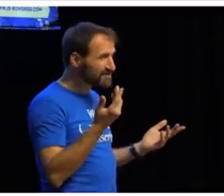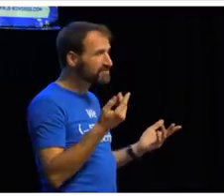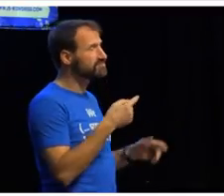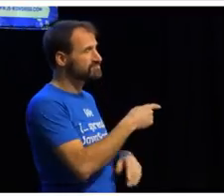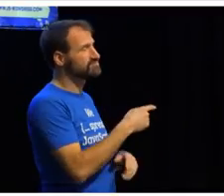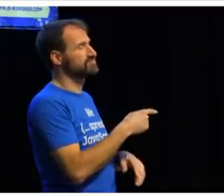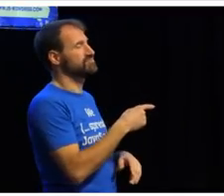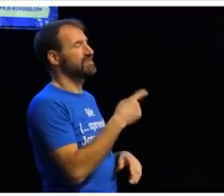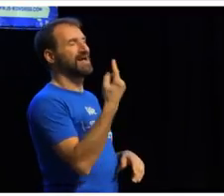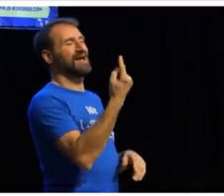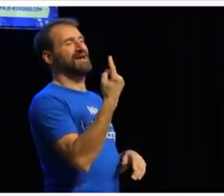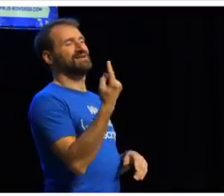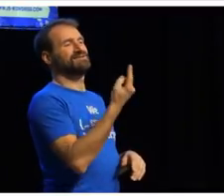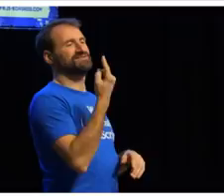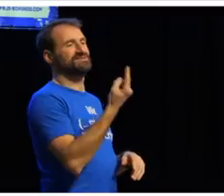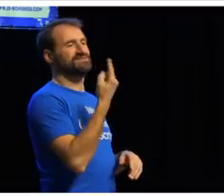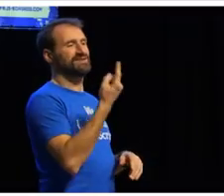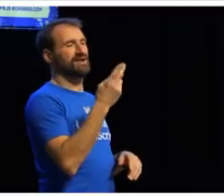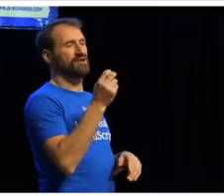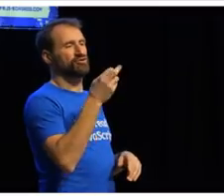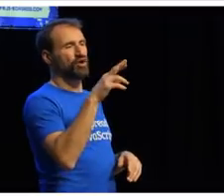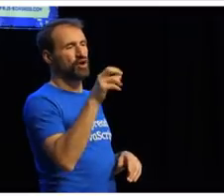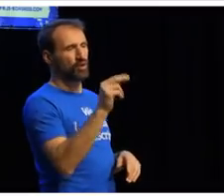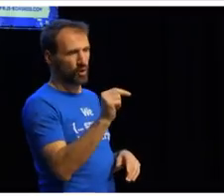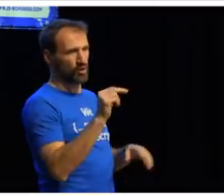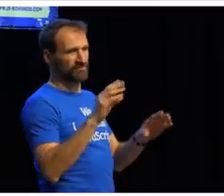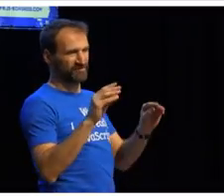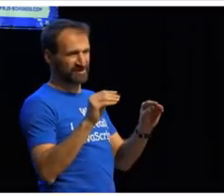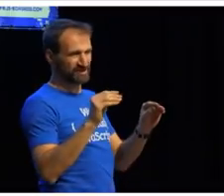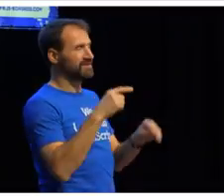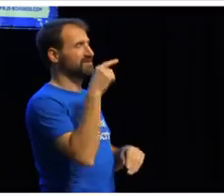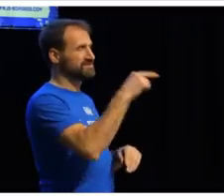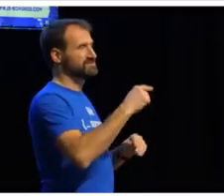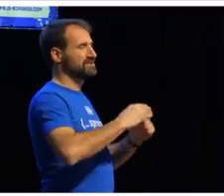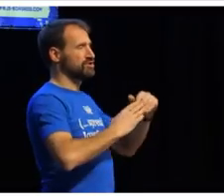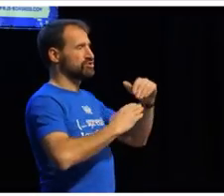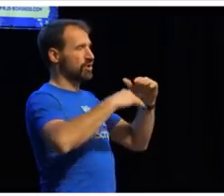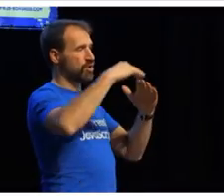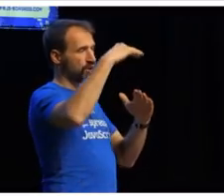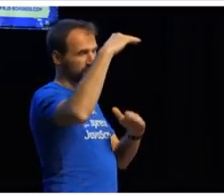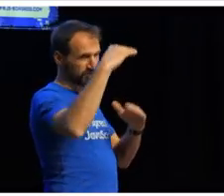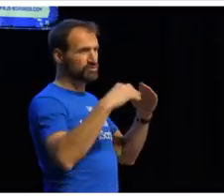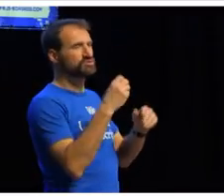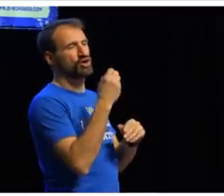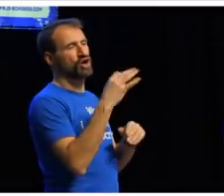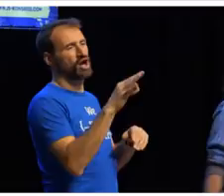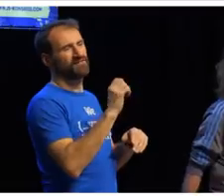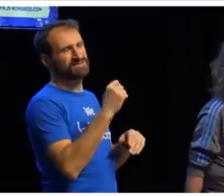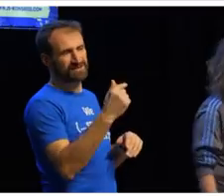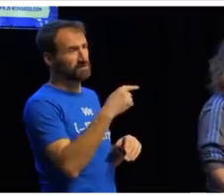this now is the slope, which is negative, and this is the offset. And it learned it for this line. So it's just a